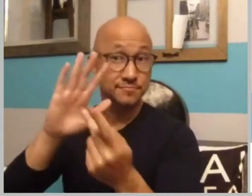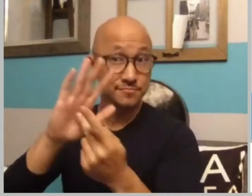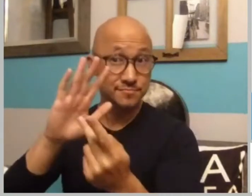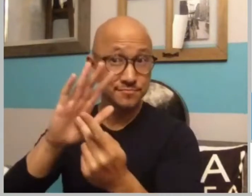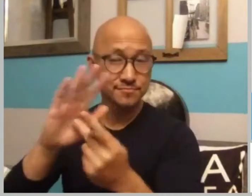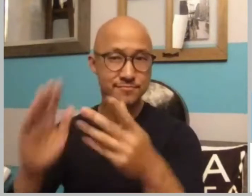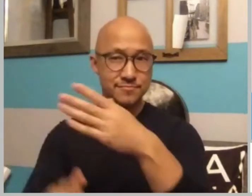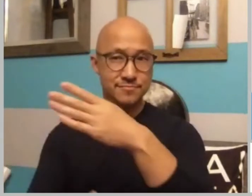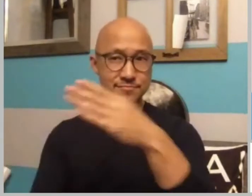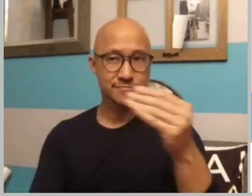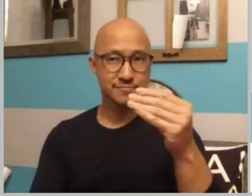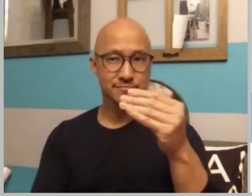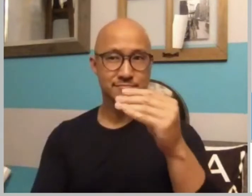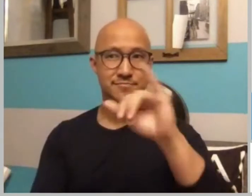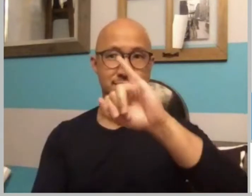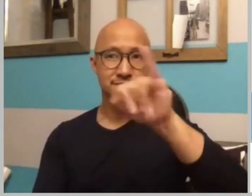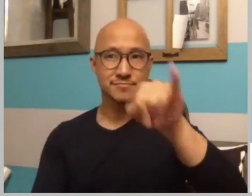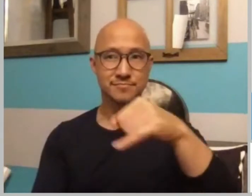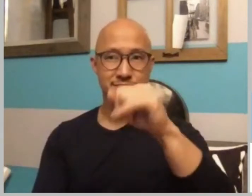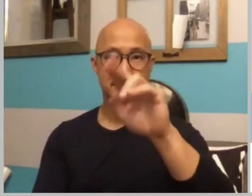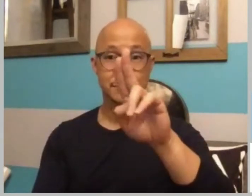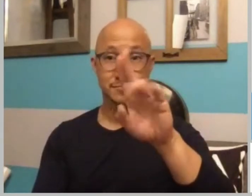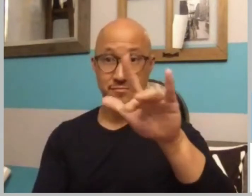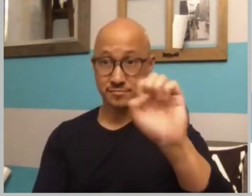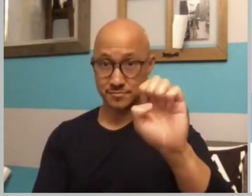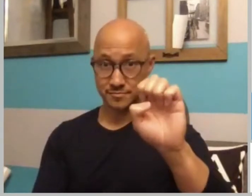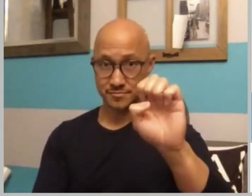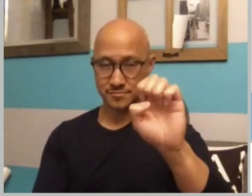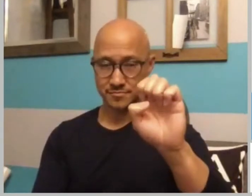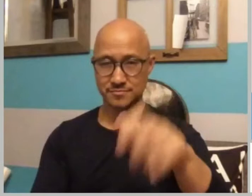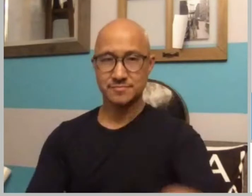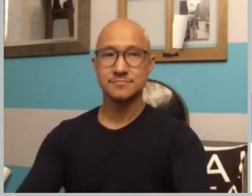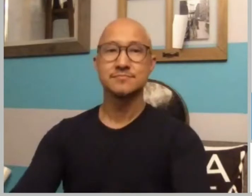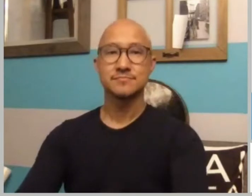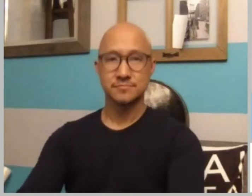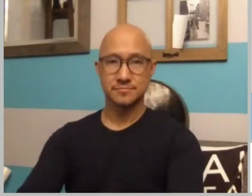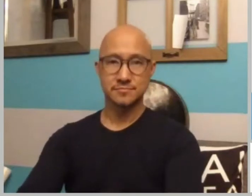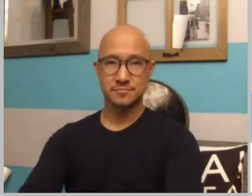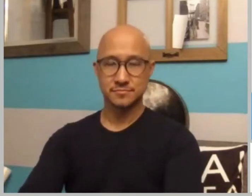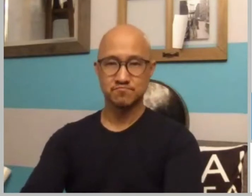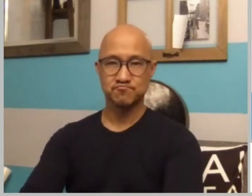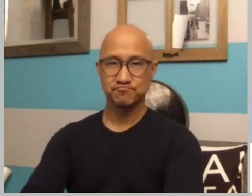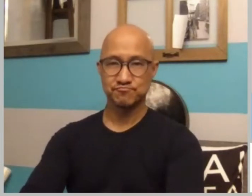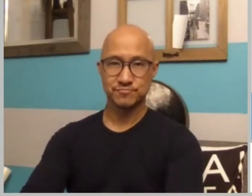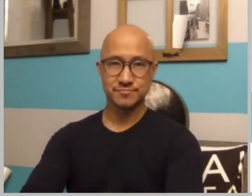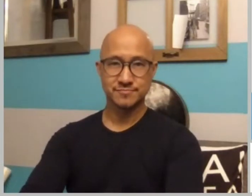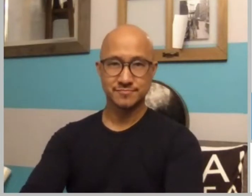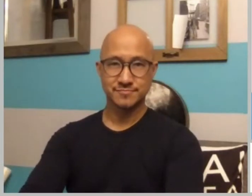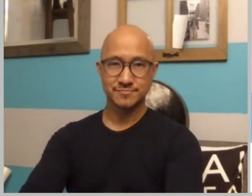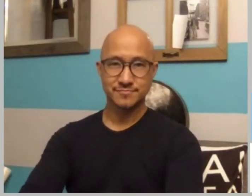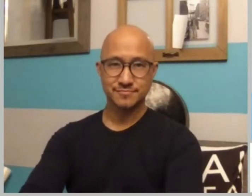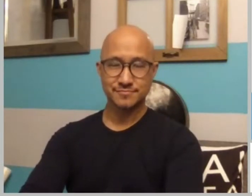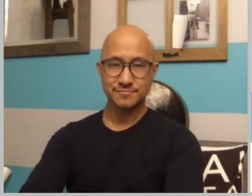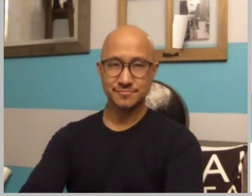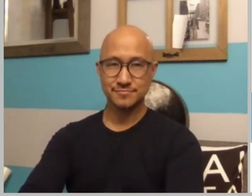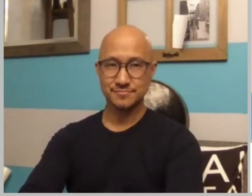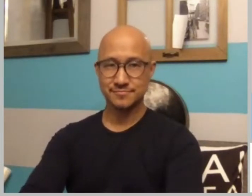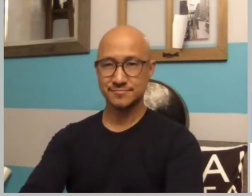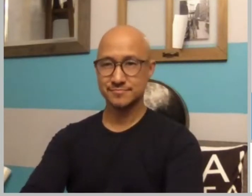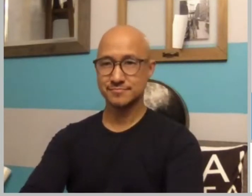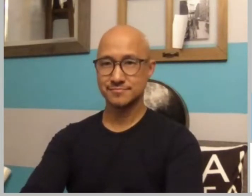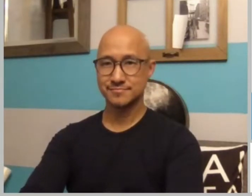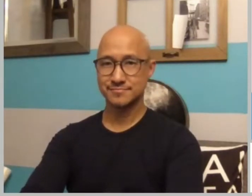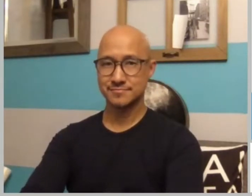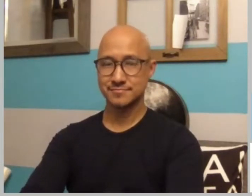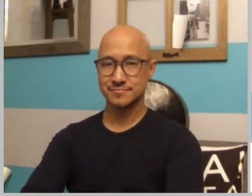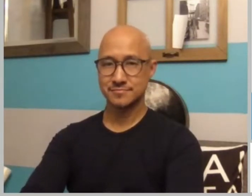the book of Jude. All right. So first of all, just before we jump into some actual scriptures, let's just